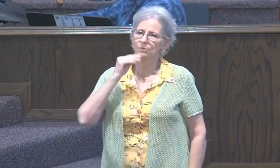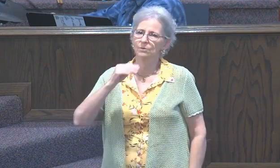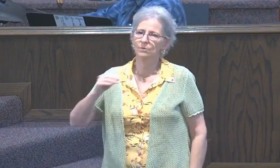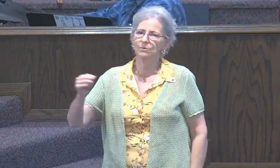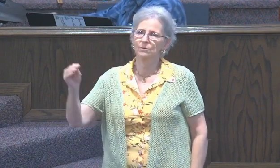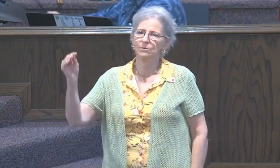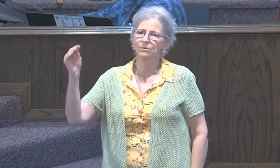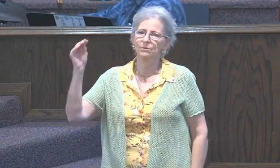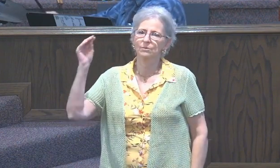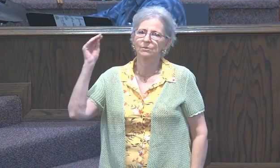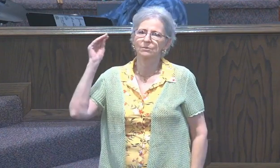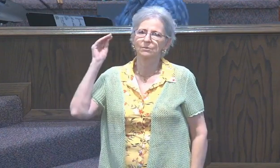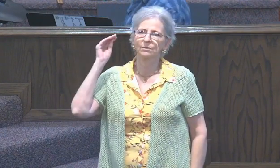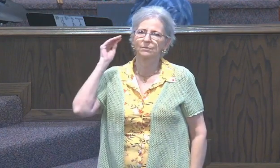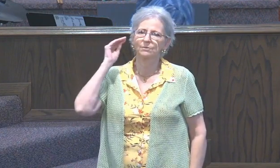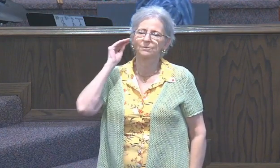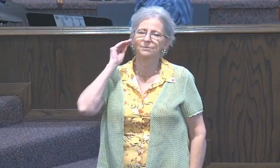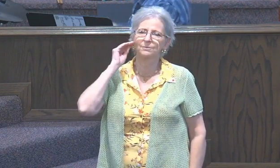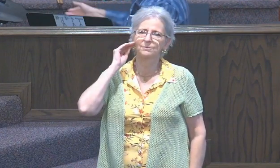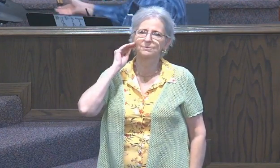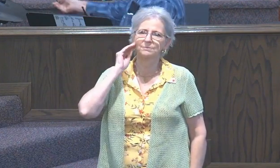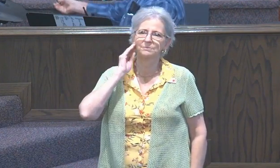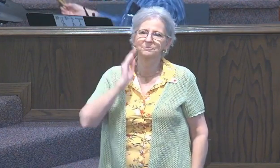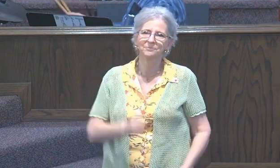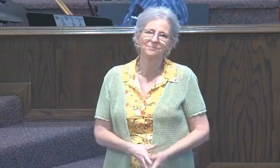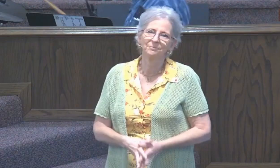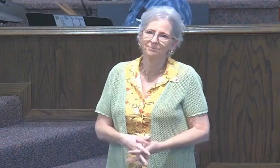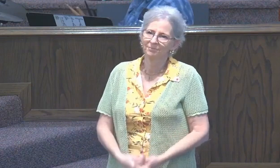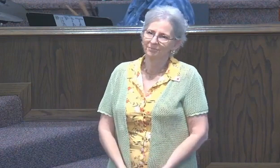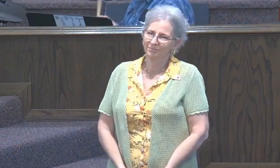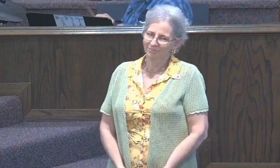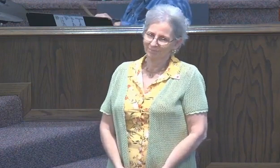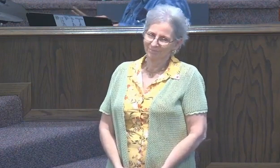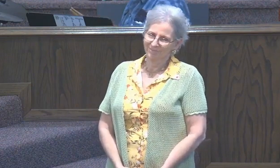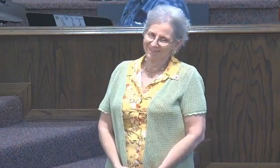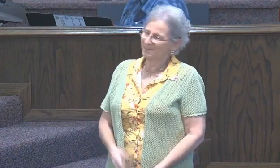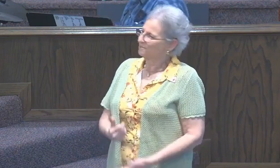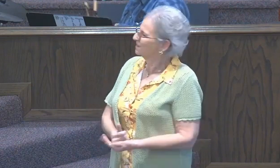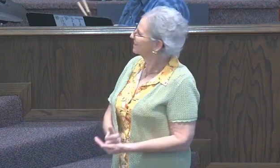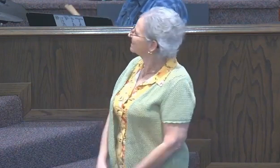Great week.